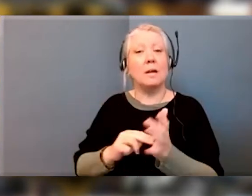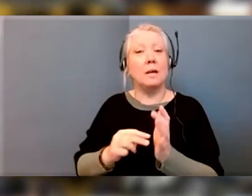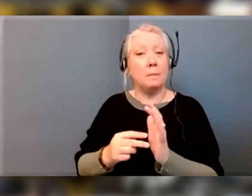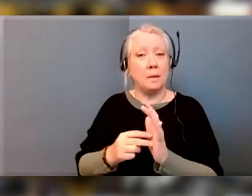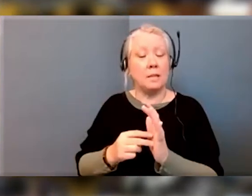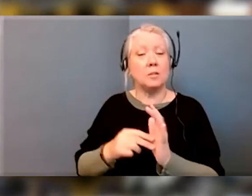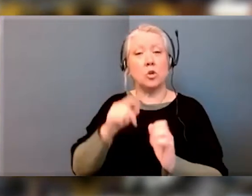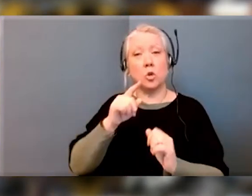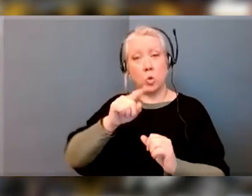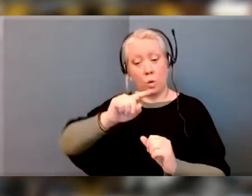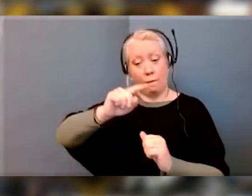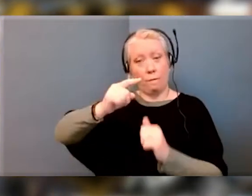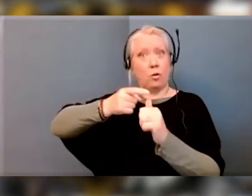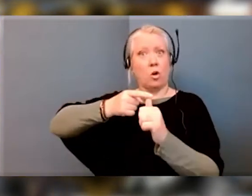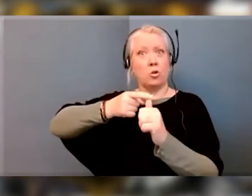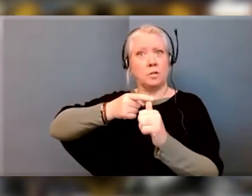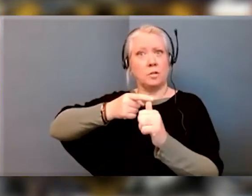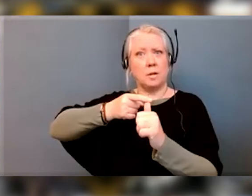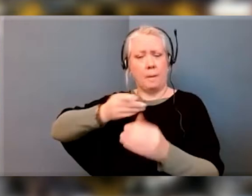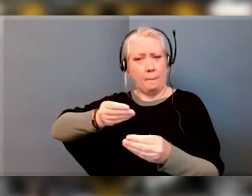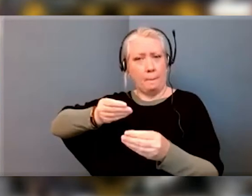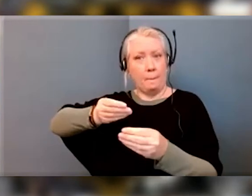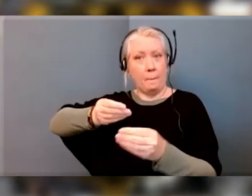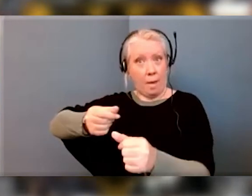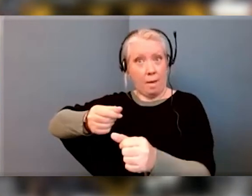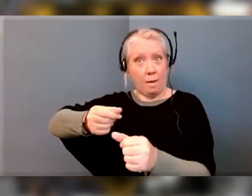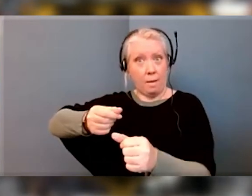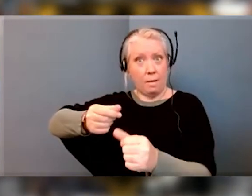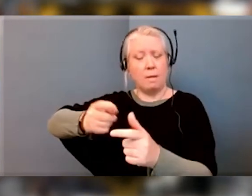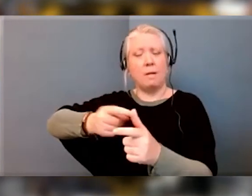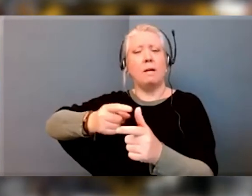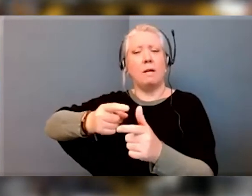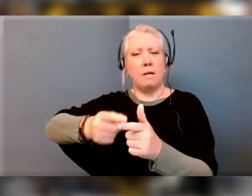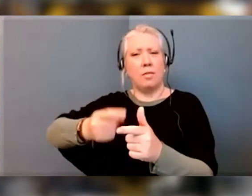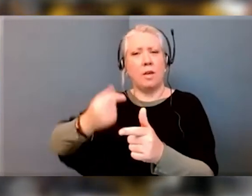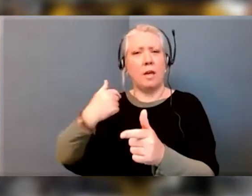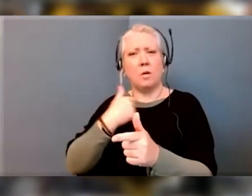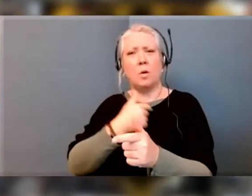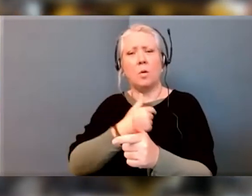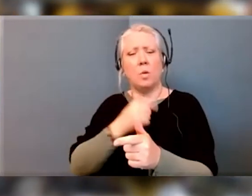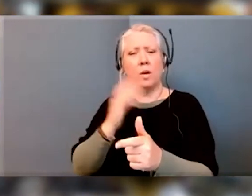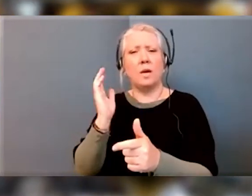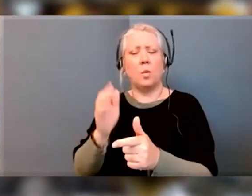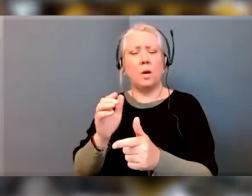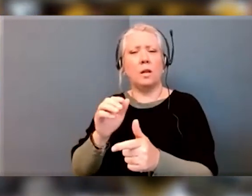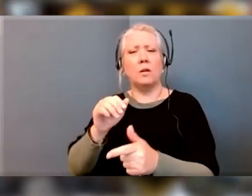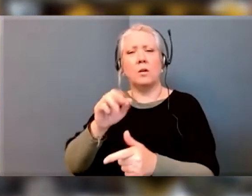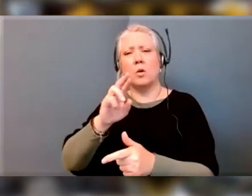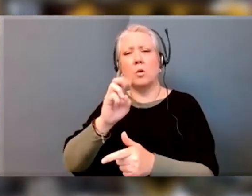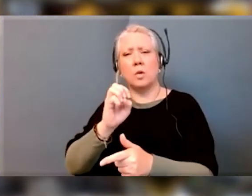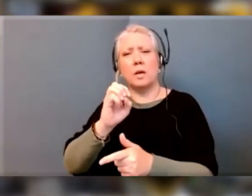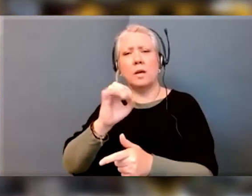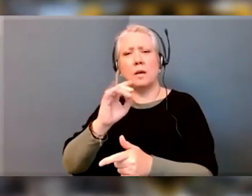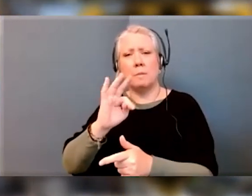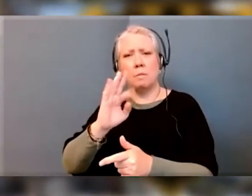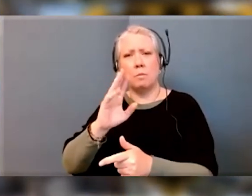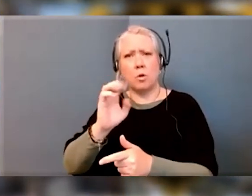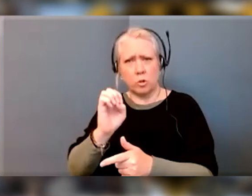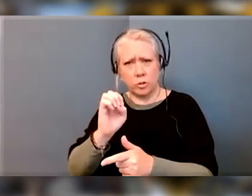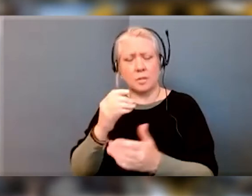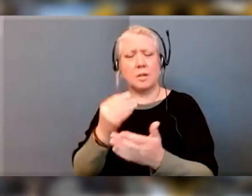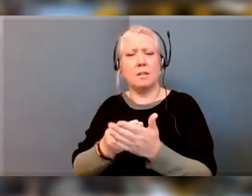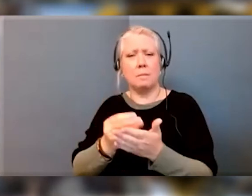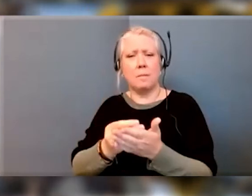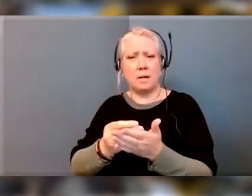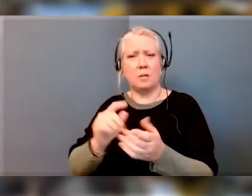must be already expended before we can recoup those. There's sort of these